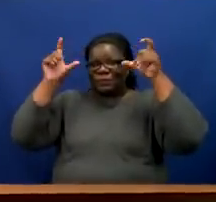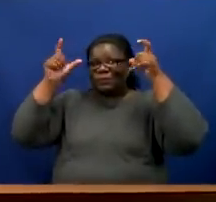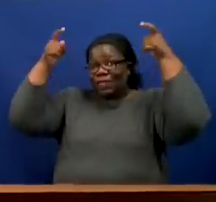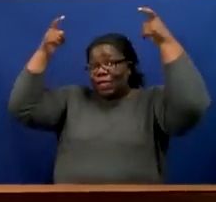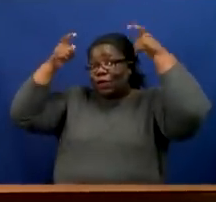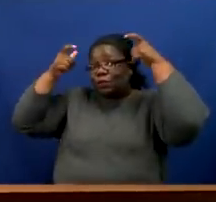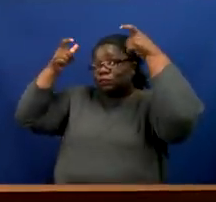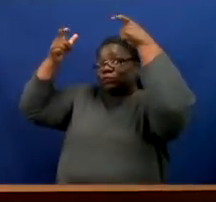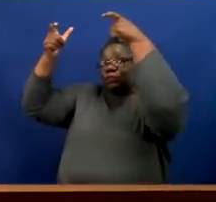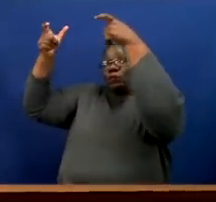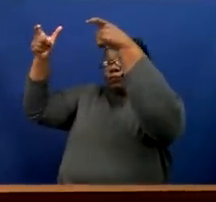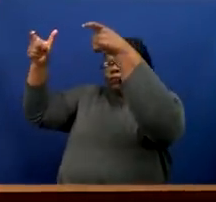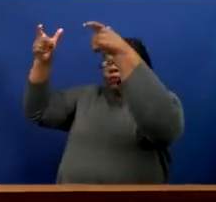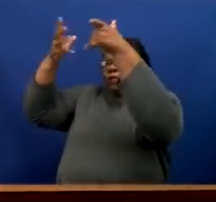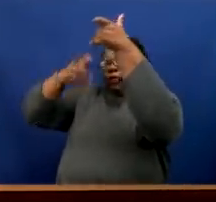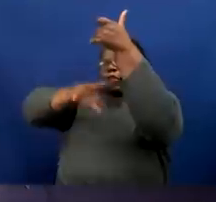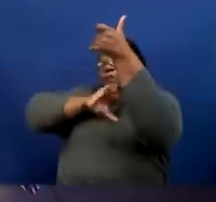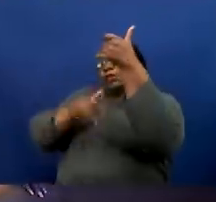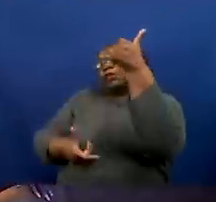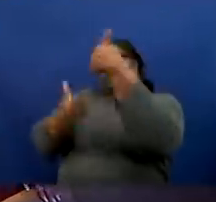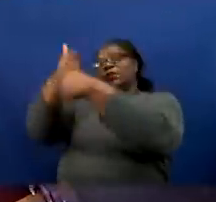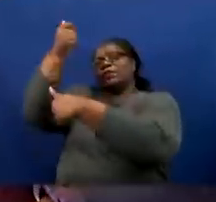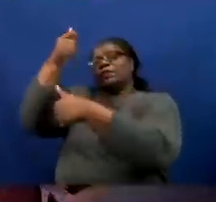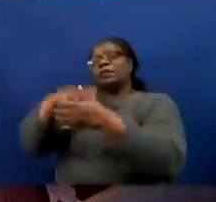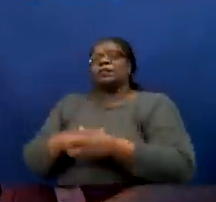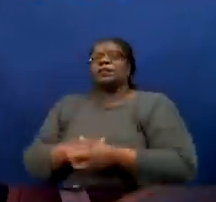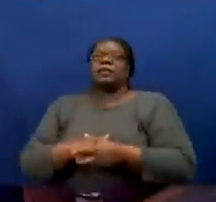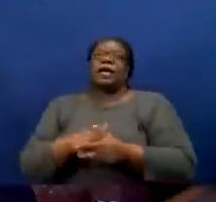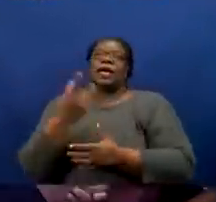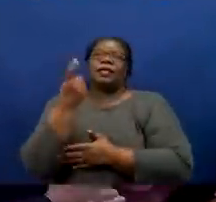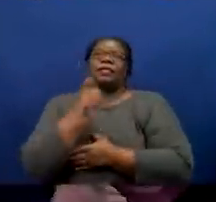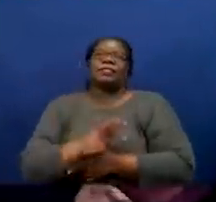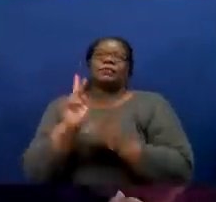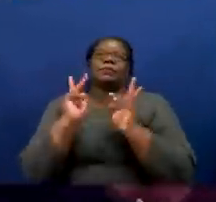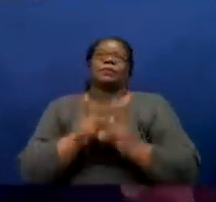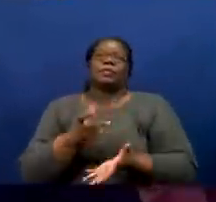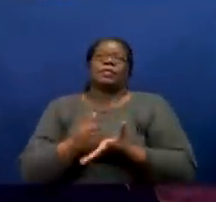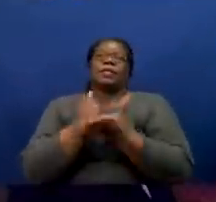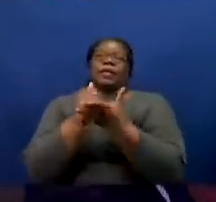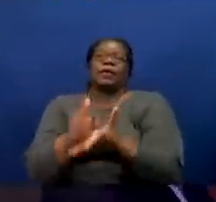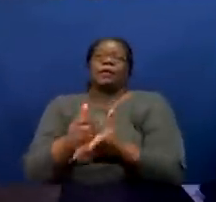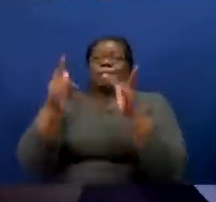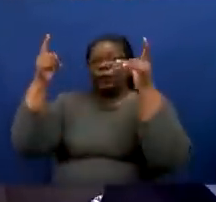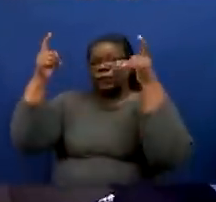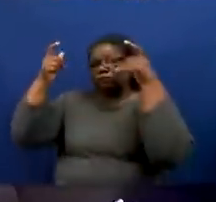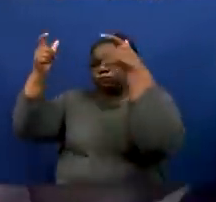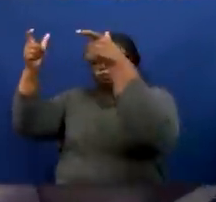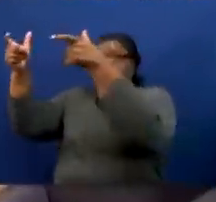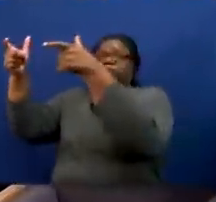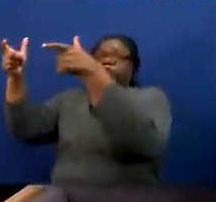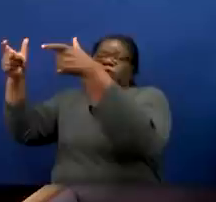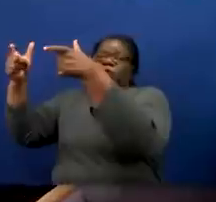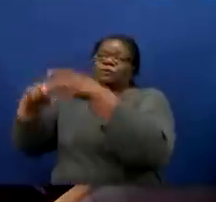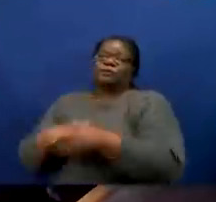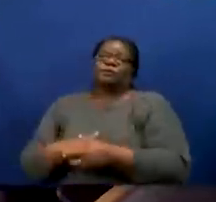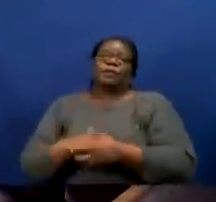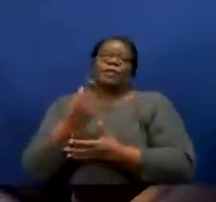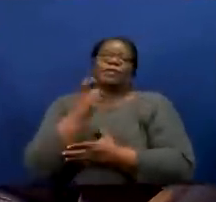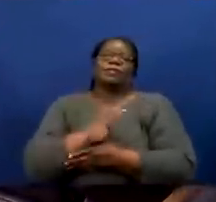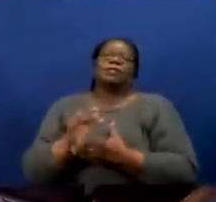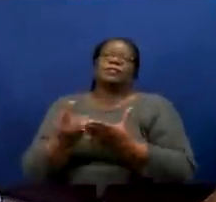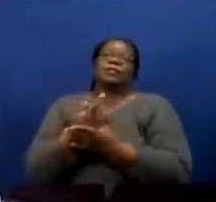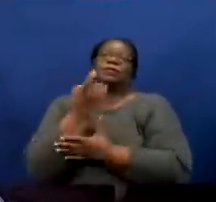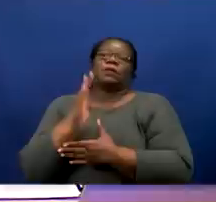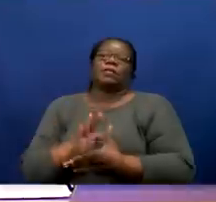crown him Lord of all. I need somebody to help me crown him. I need somebody to help